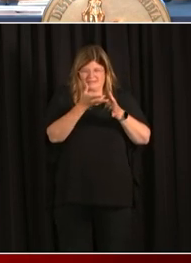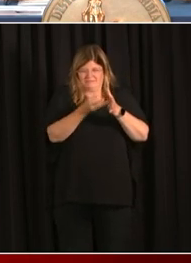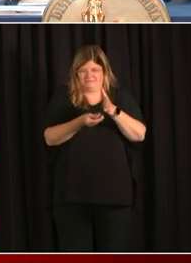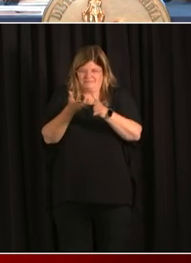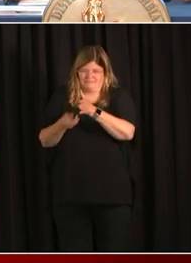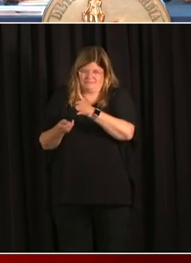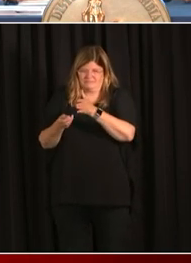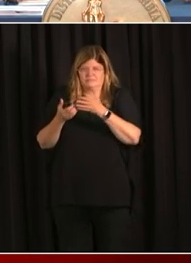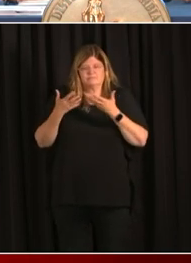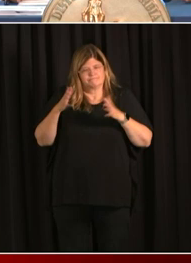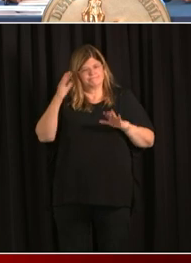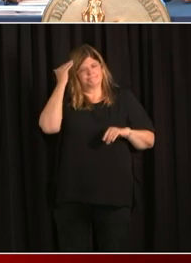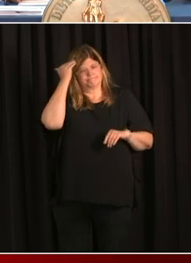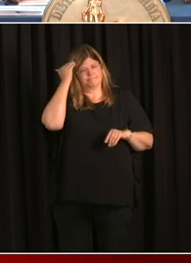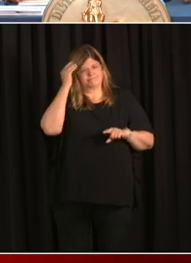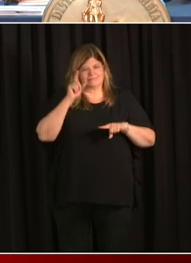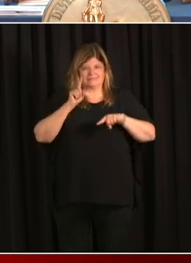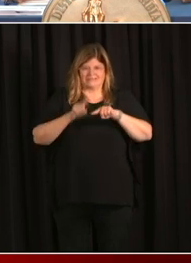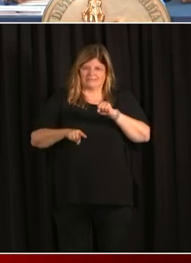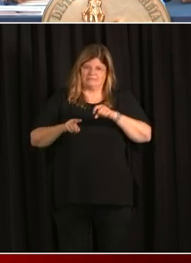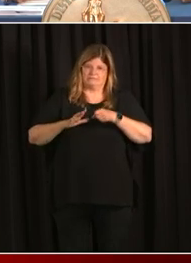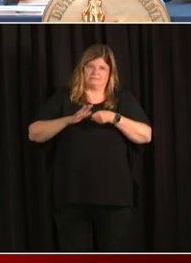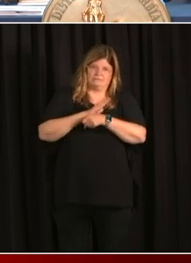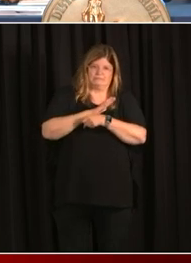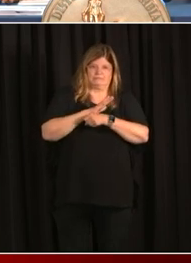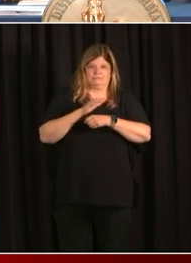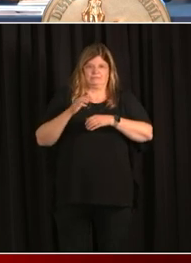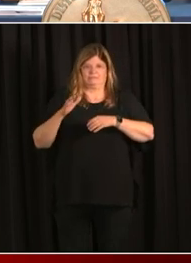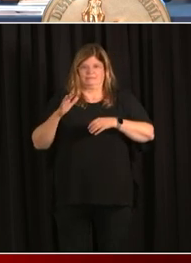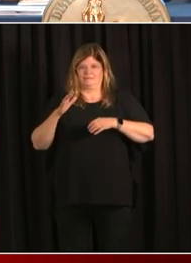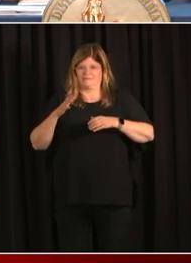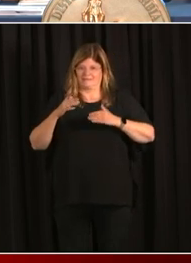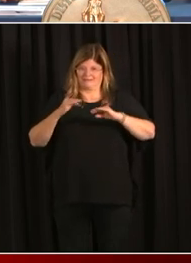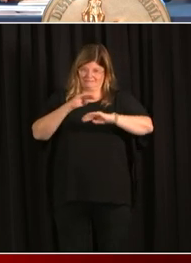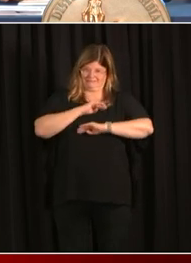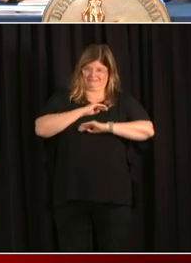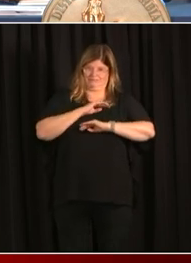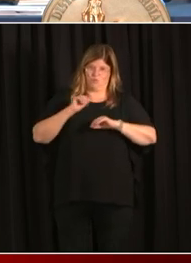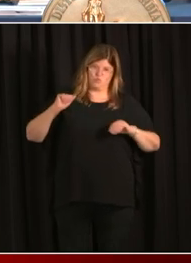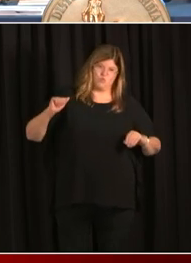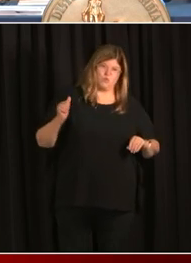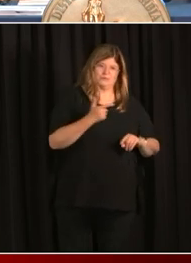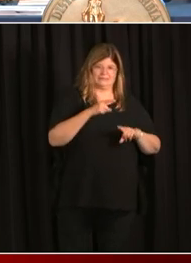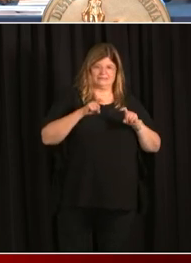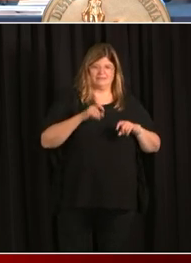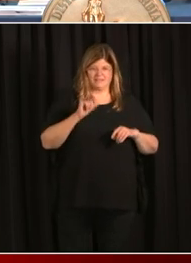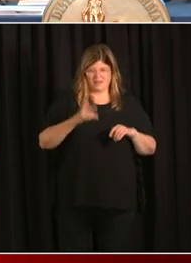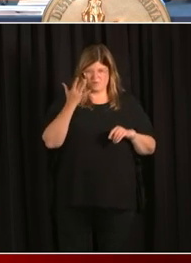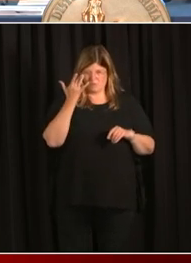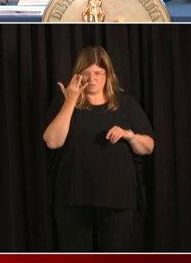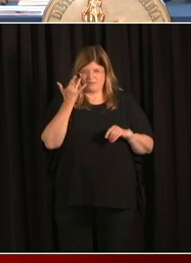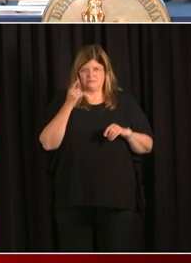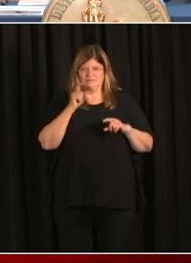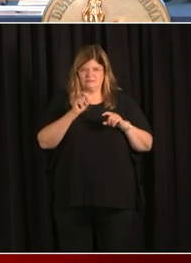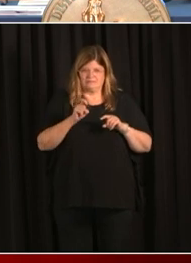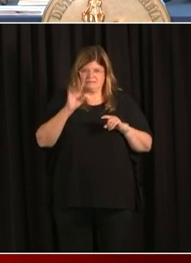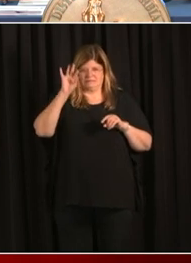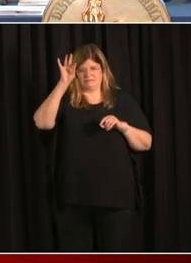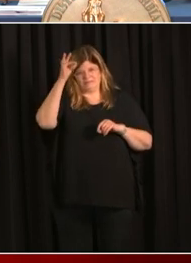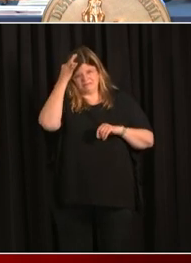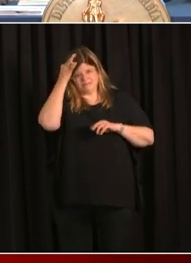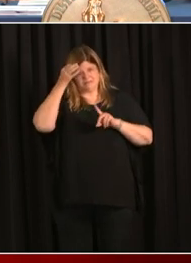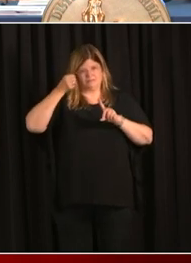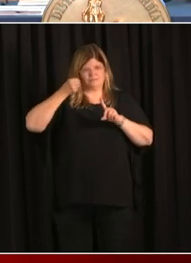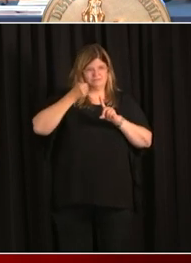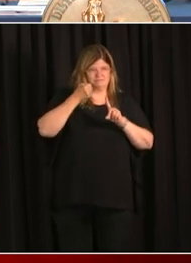know that we won't be able to locally fill all of those gaps, and that's why having real federal stimulus